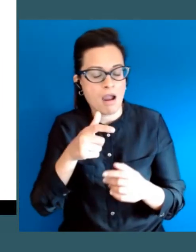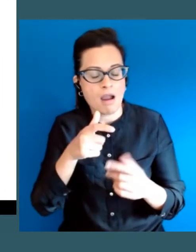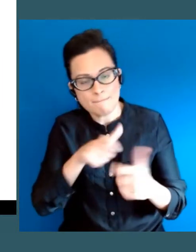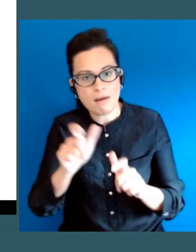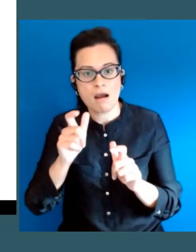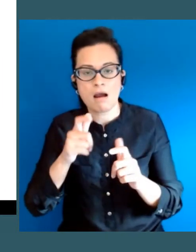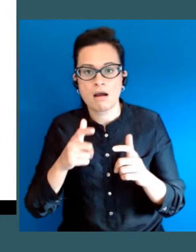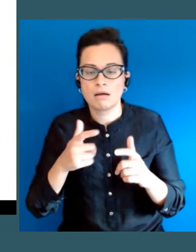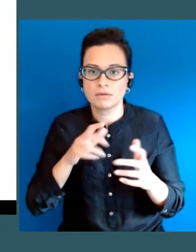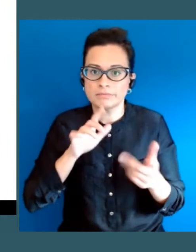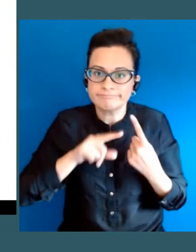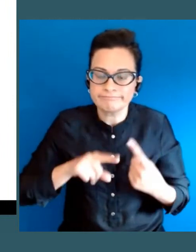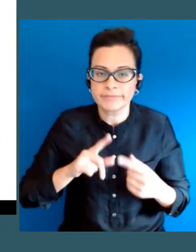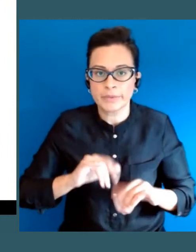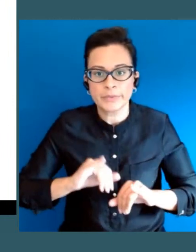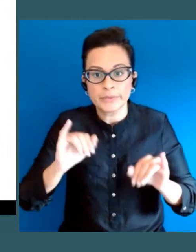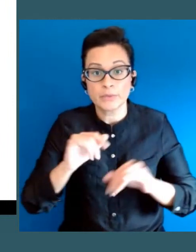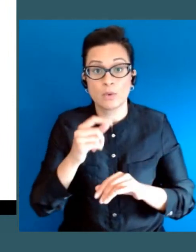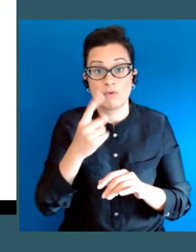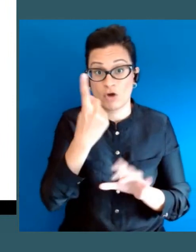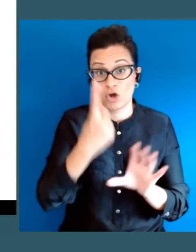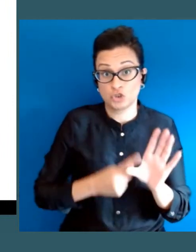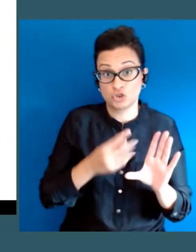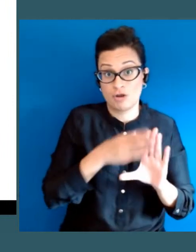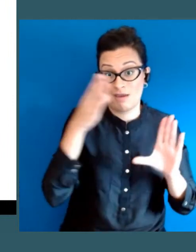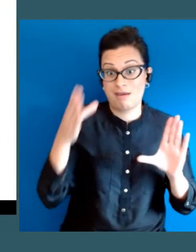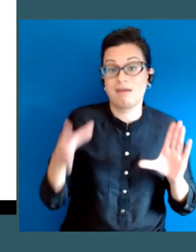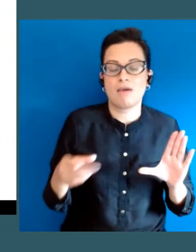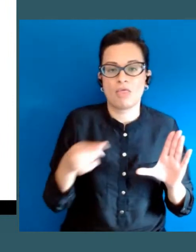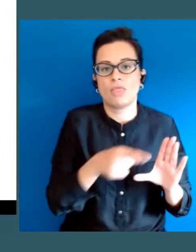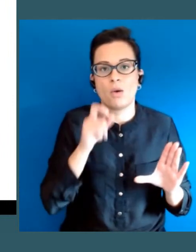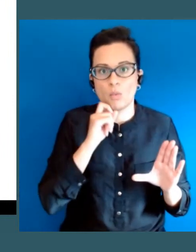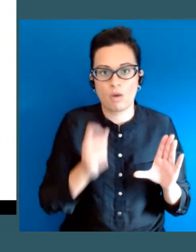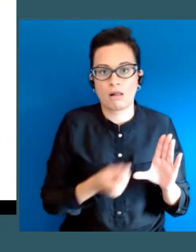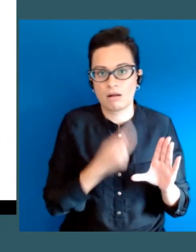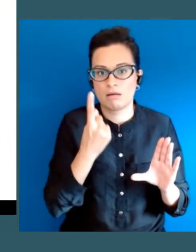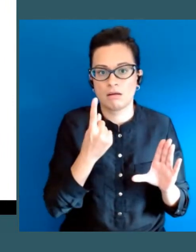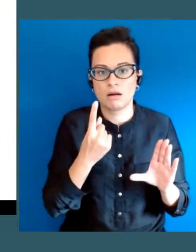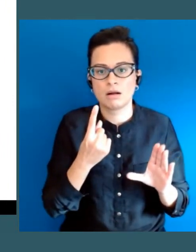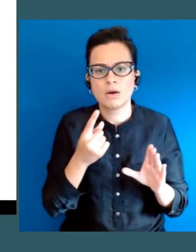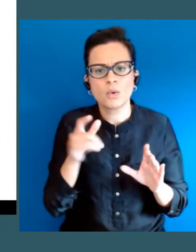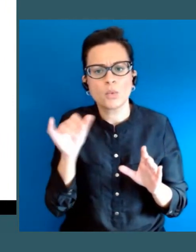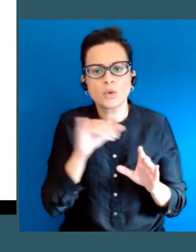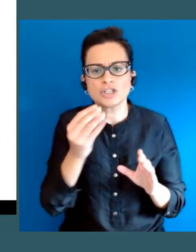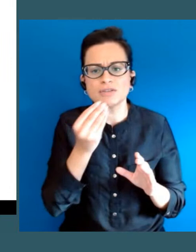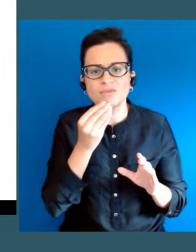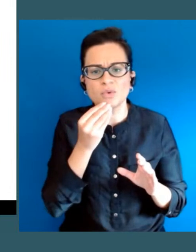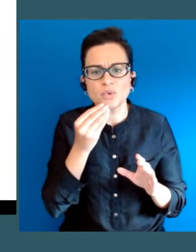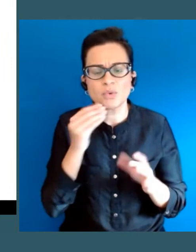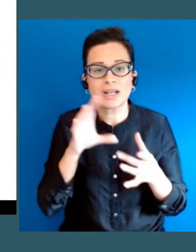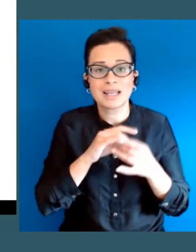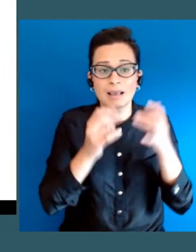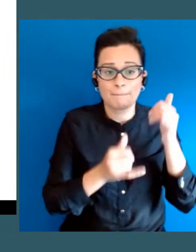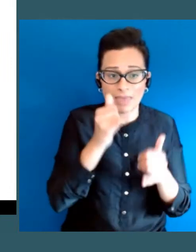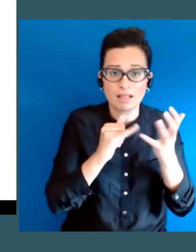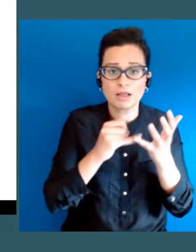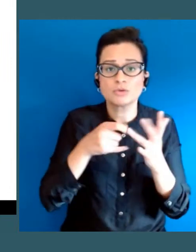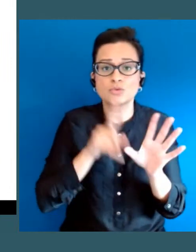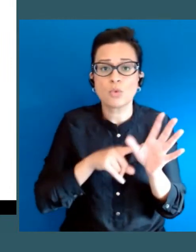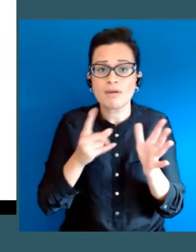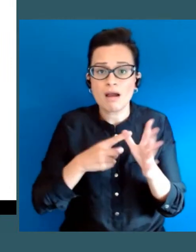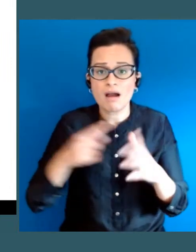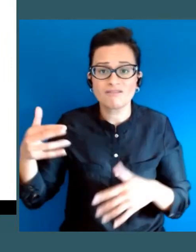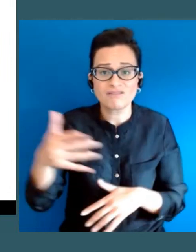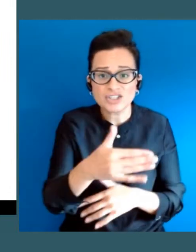first year of life. And what we found, the most common foods that cause FPIES are milk, soya, fish, and eggs. Those are